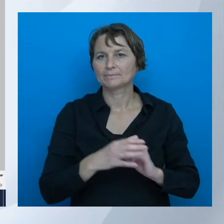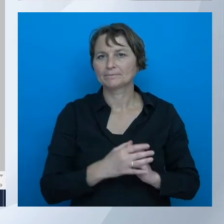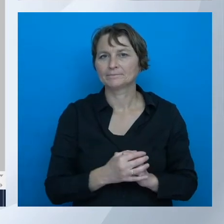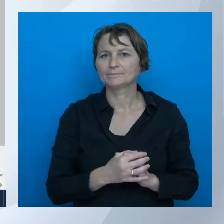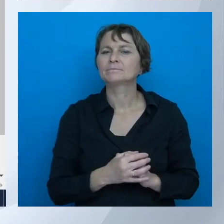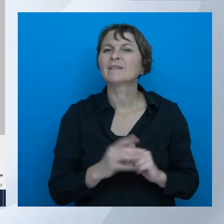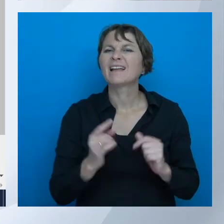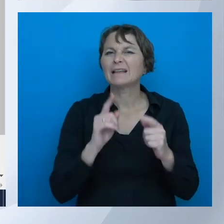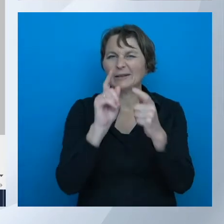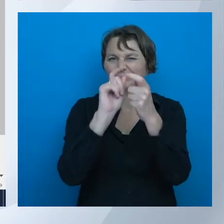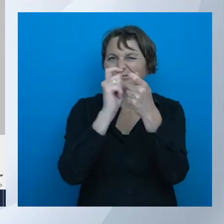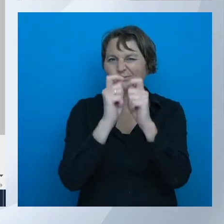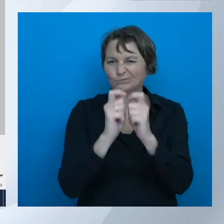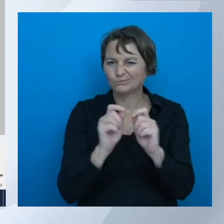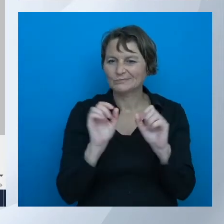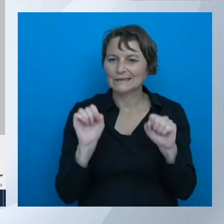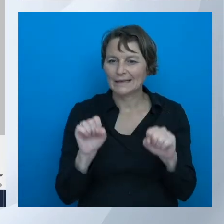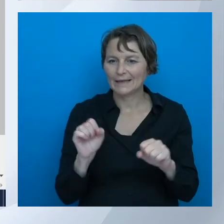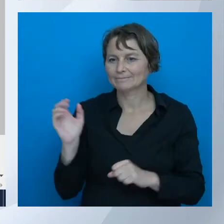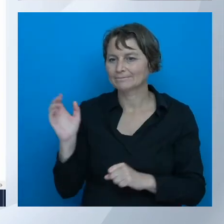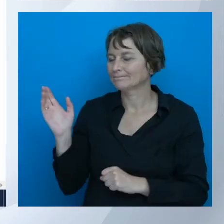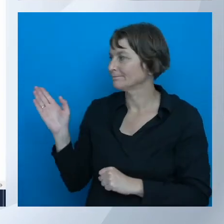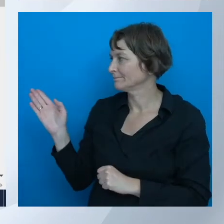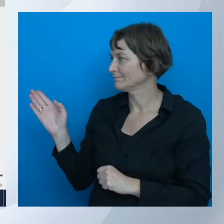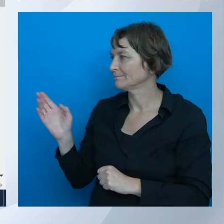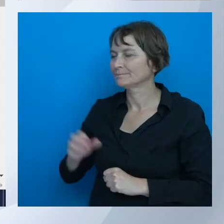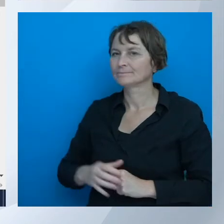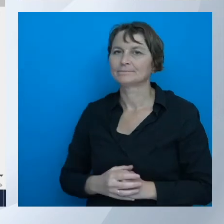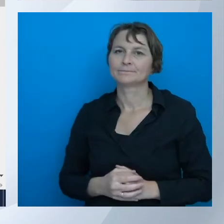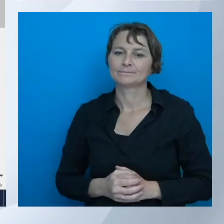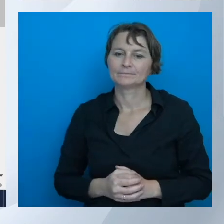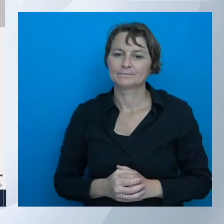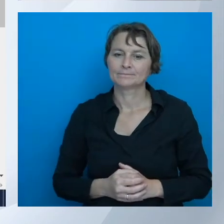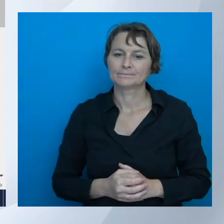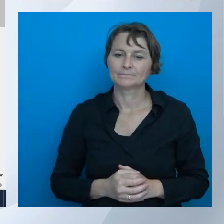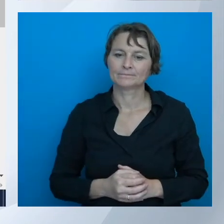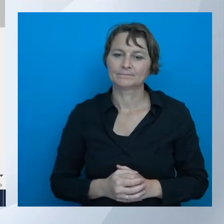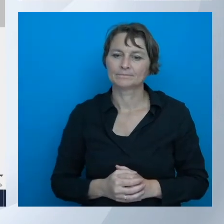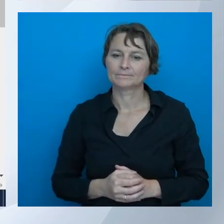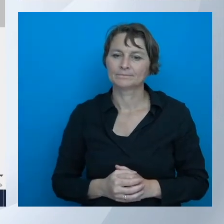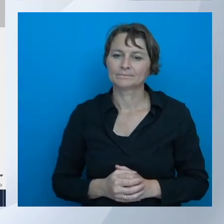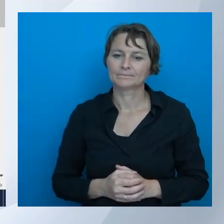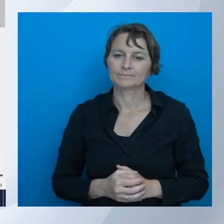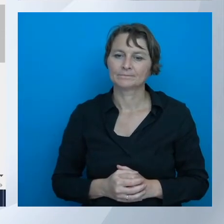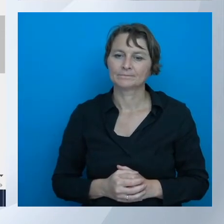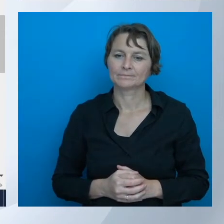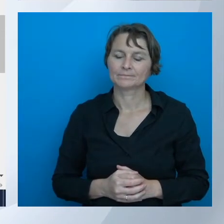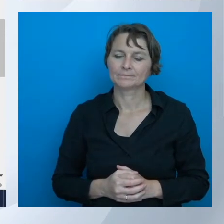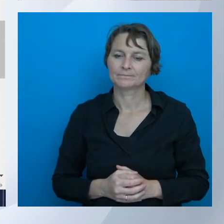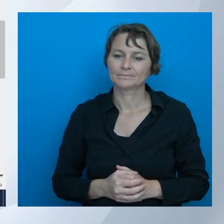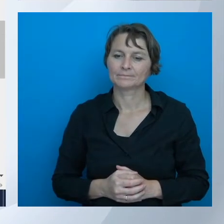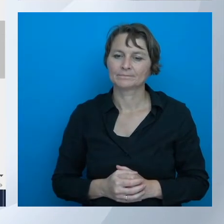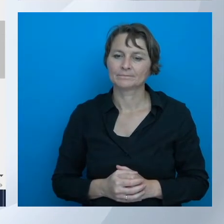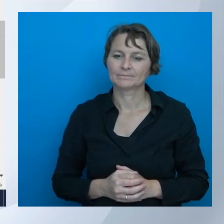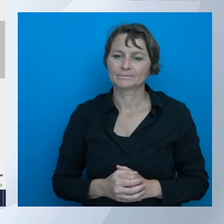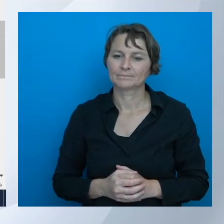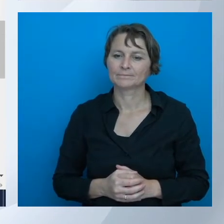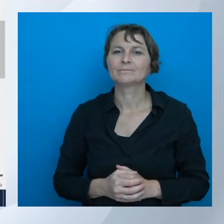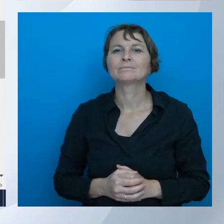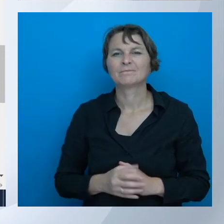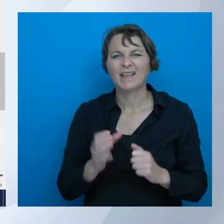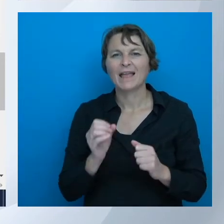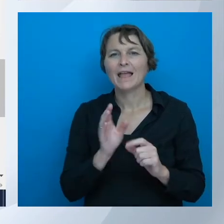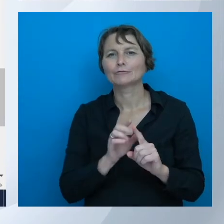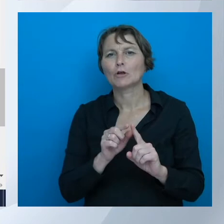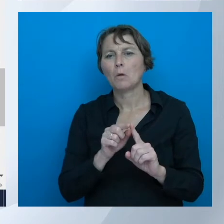configuration. Here you can specify branding if you need to, but what I did is I made sure that there are some redirect URLs, mobile